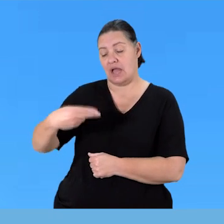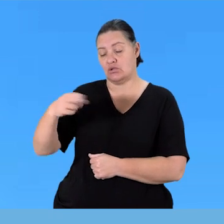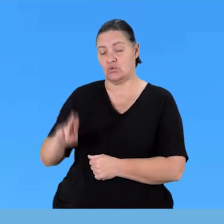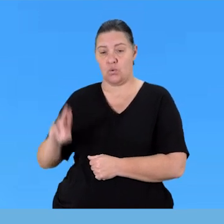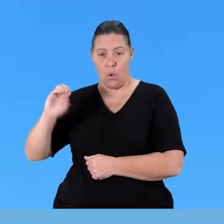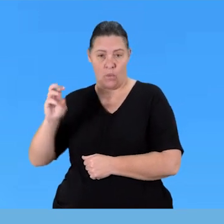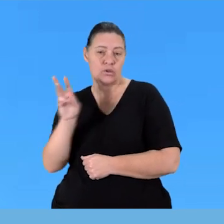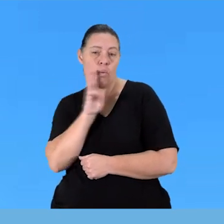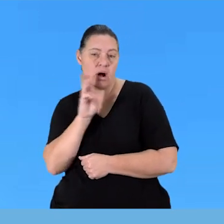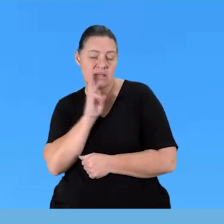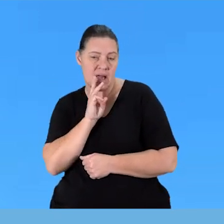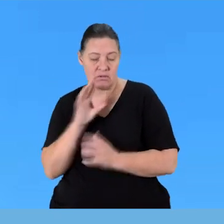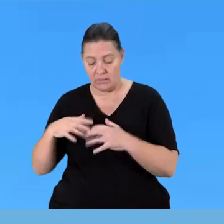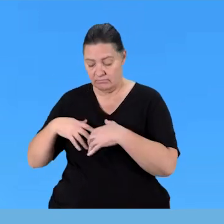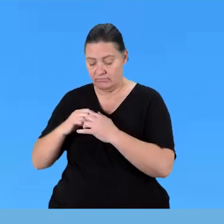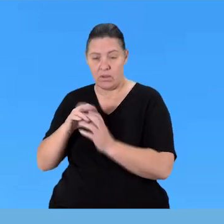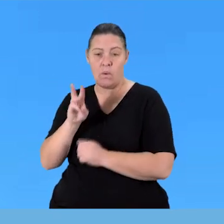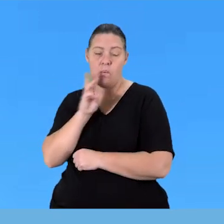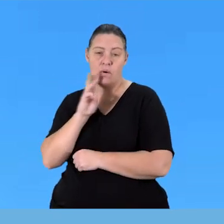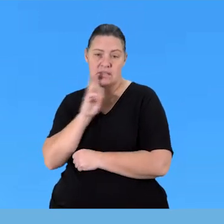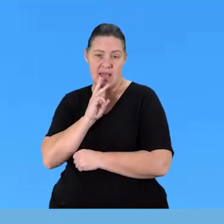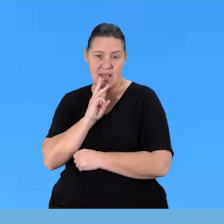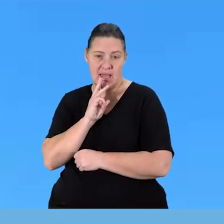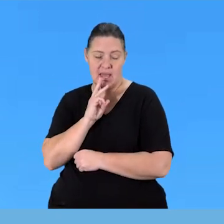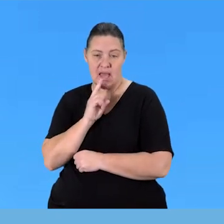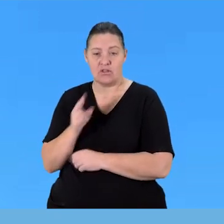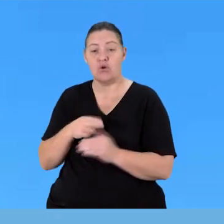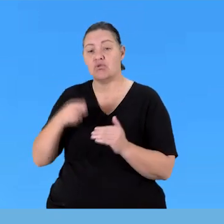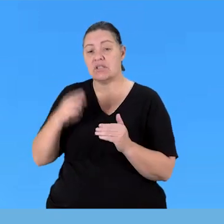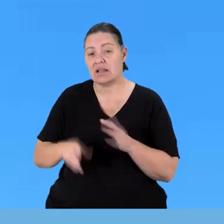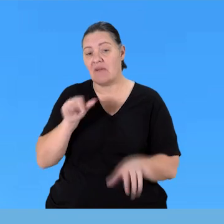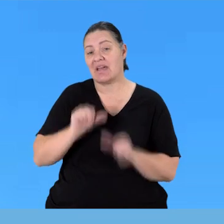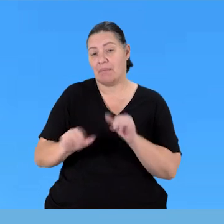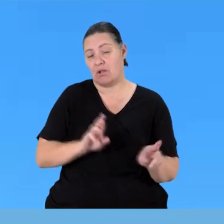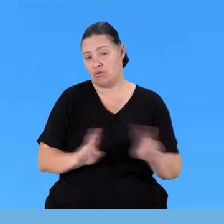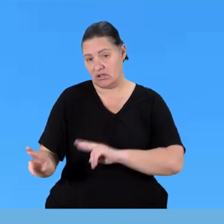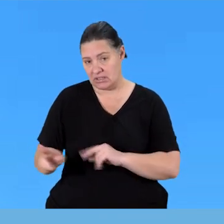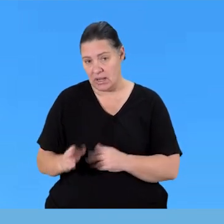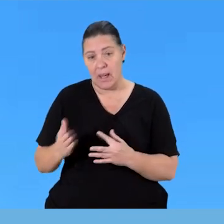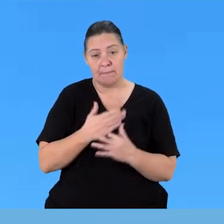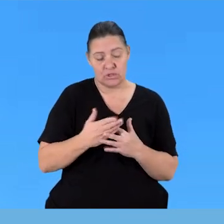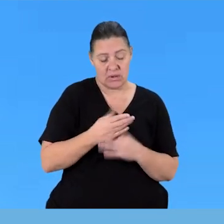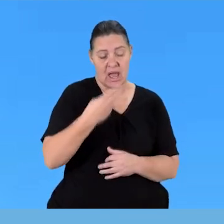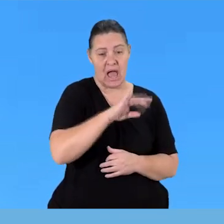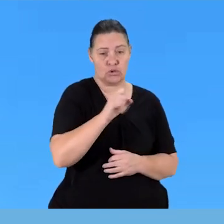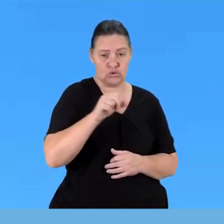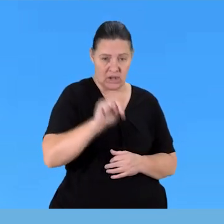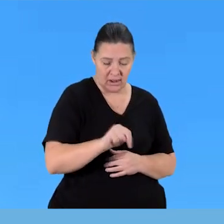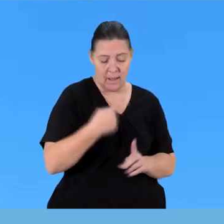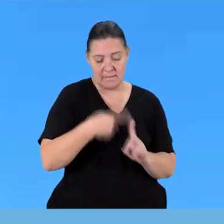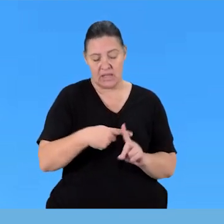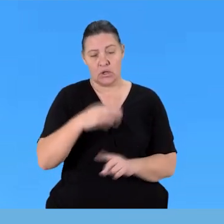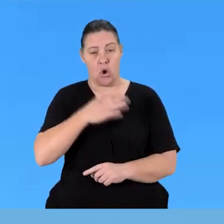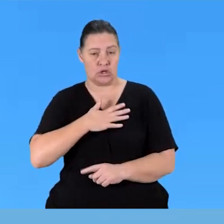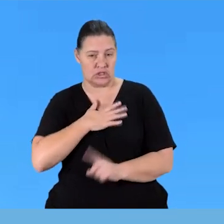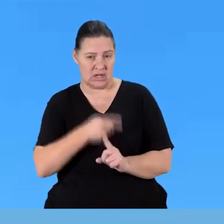water. So the formation of water is actually a result of a chemical reaction between hydrogen and oxygen.